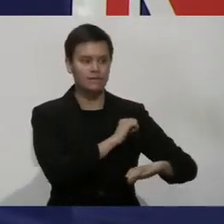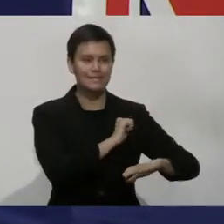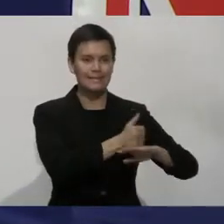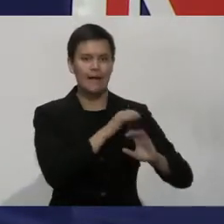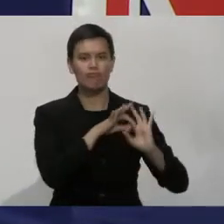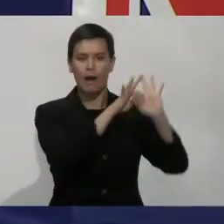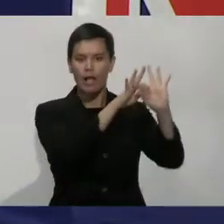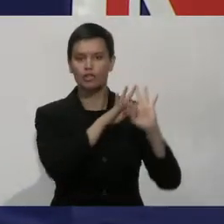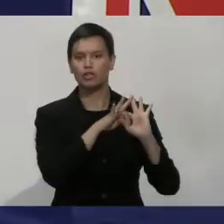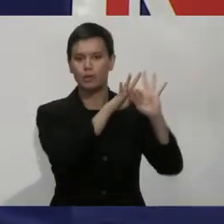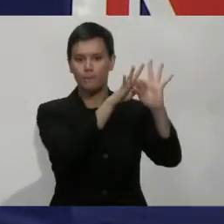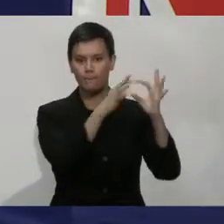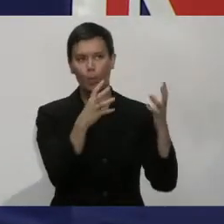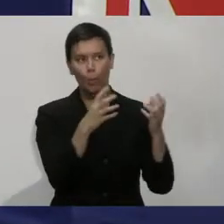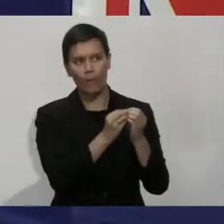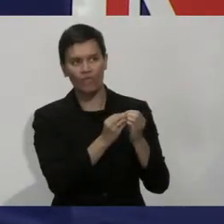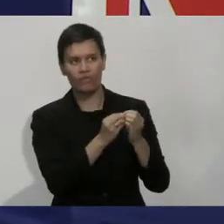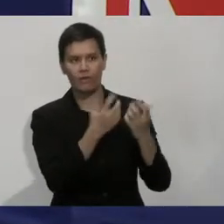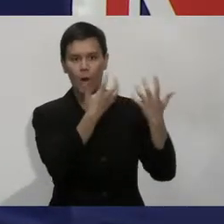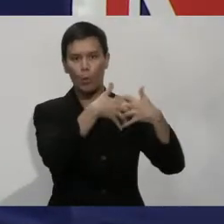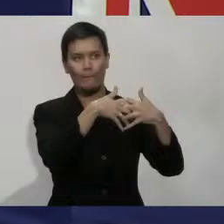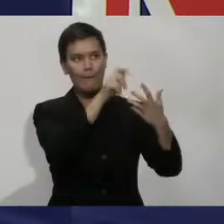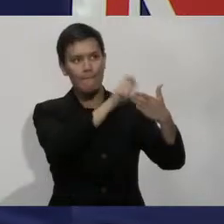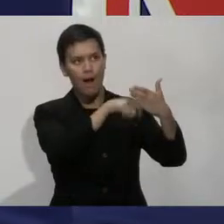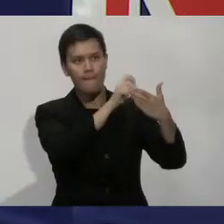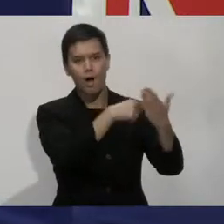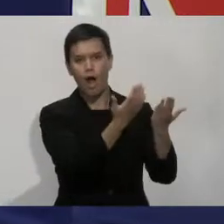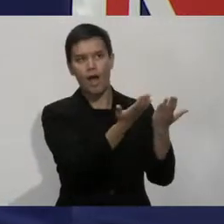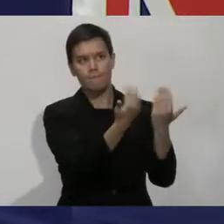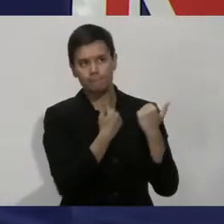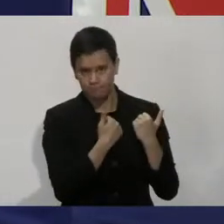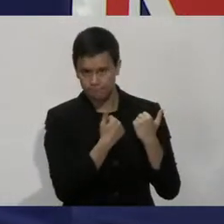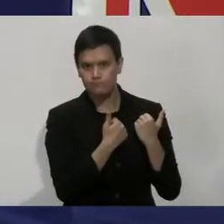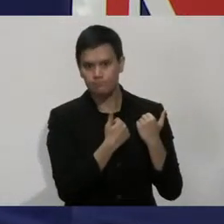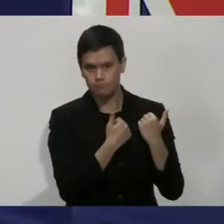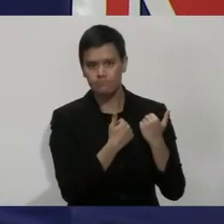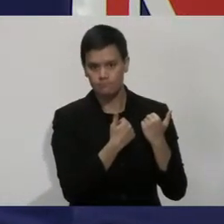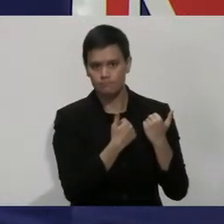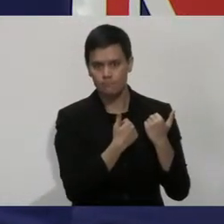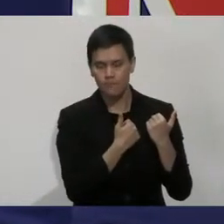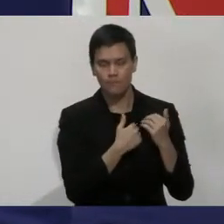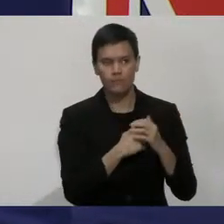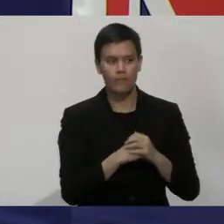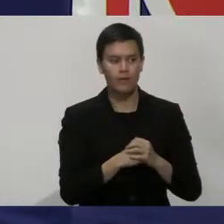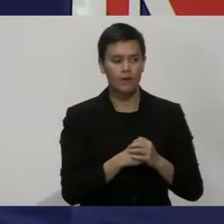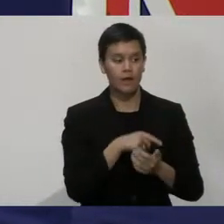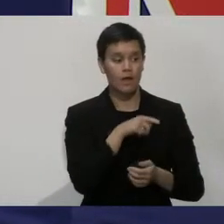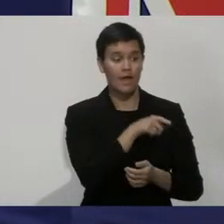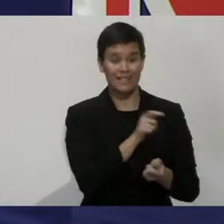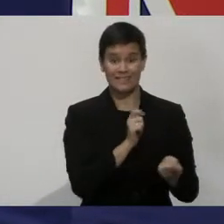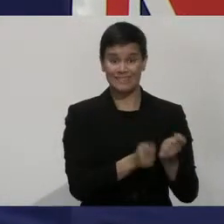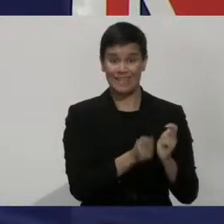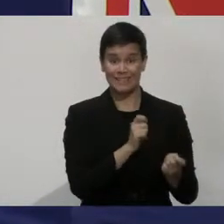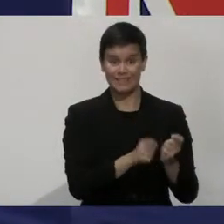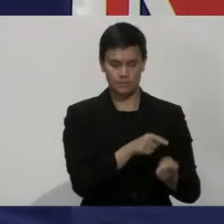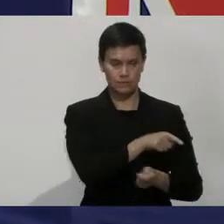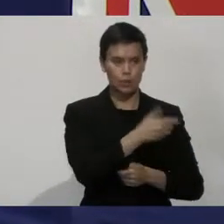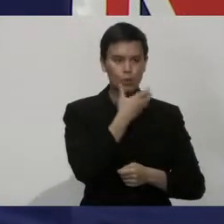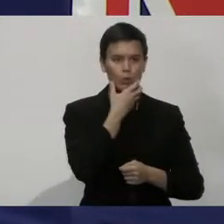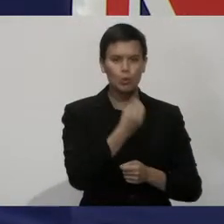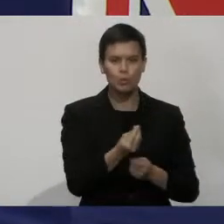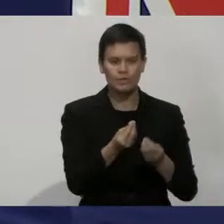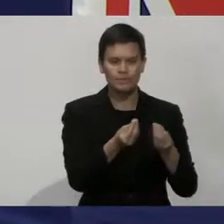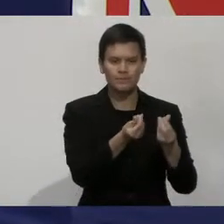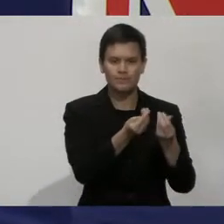that the reagents are all proprietary and they work on the machines that are generally, the vast majority are leased by